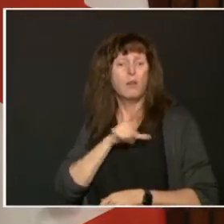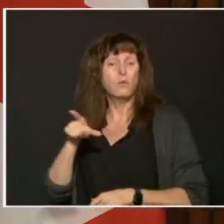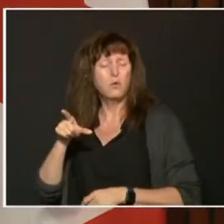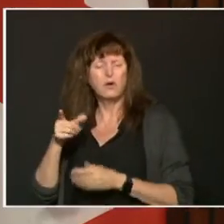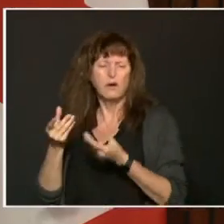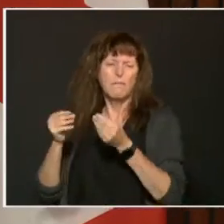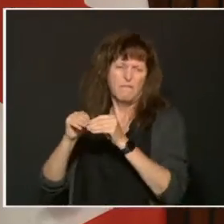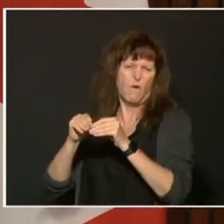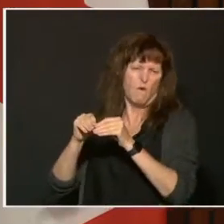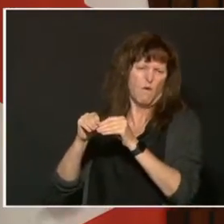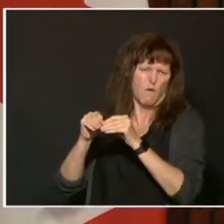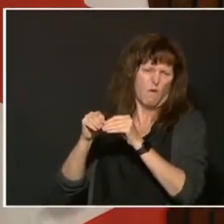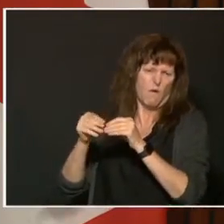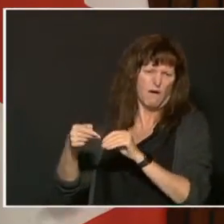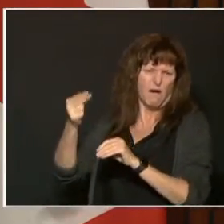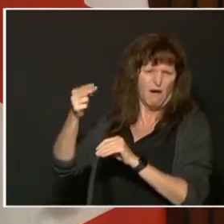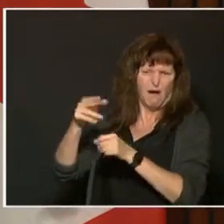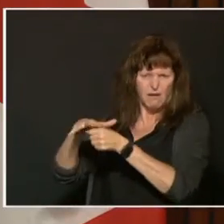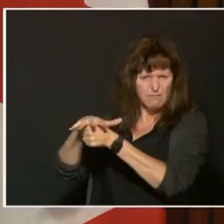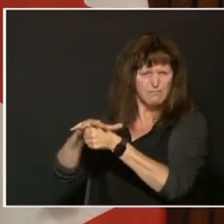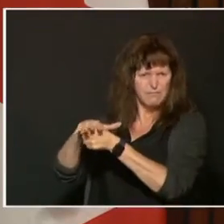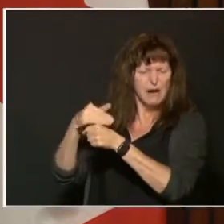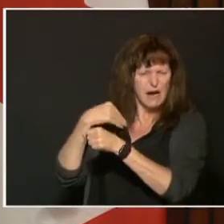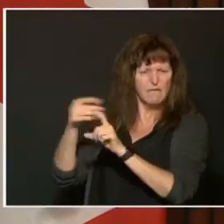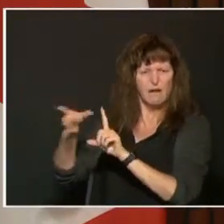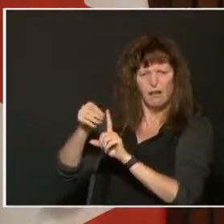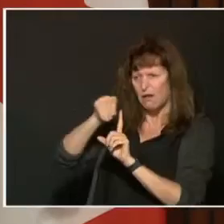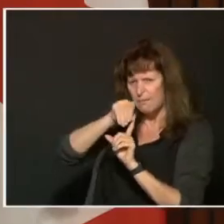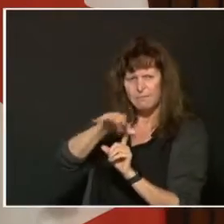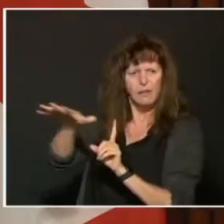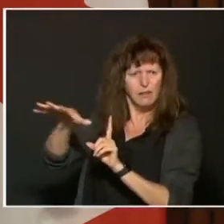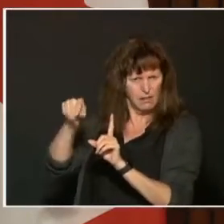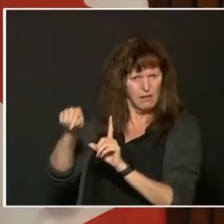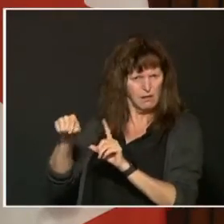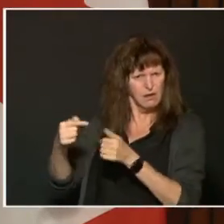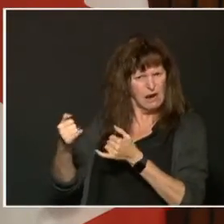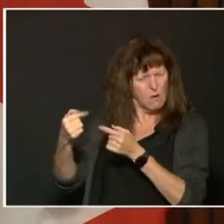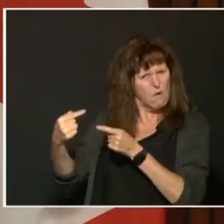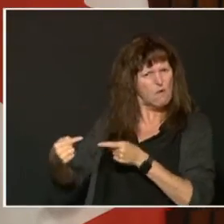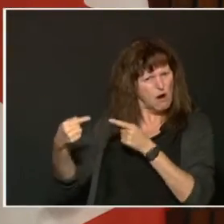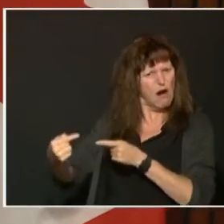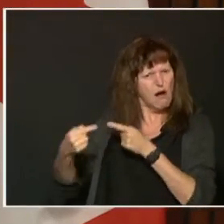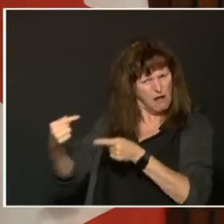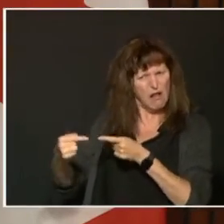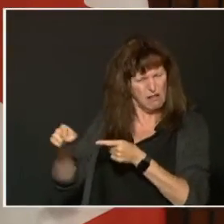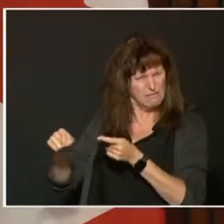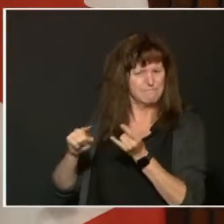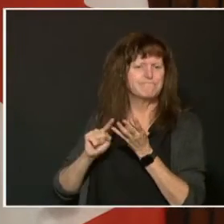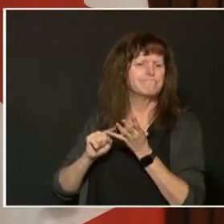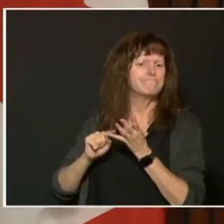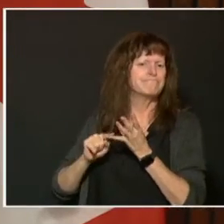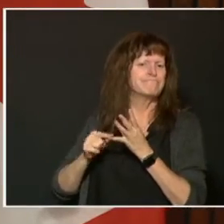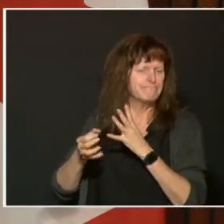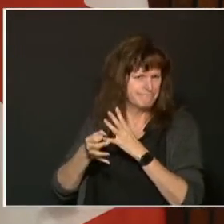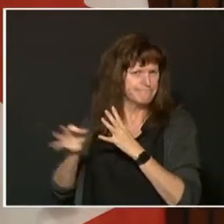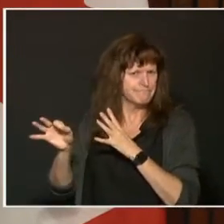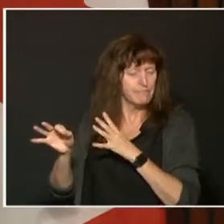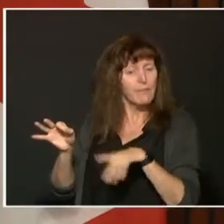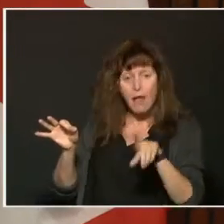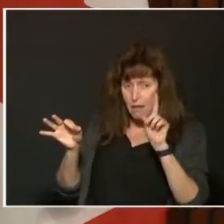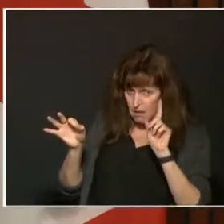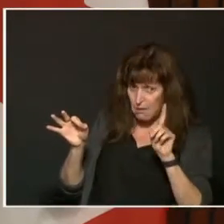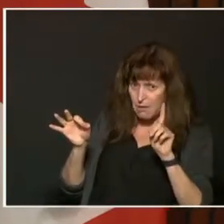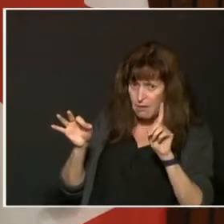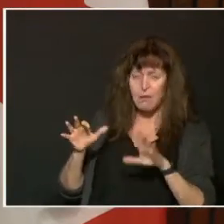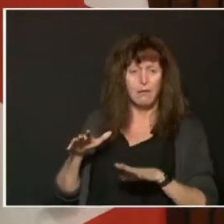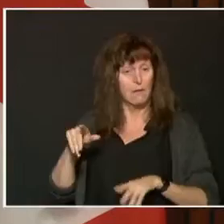Ontario, and they both continue to struggle, particularly with the Delta variant. Despite that, the people in both regions have made